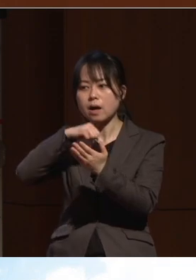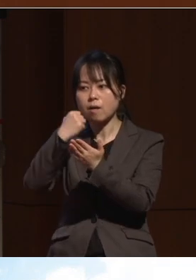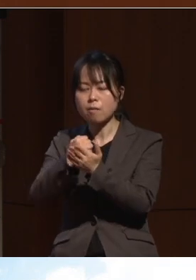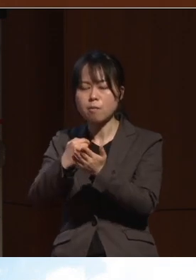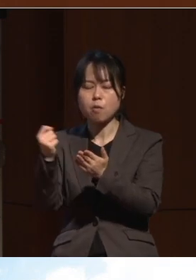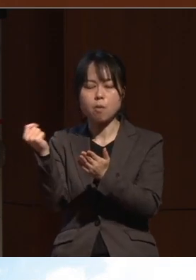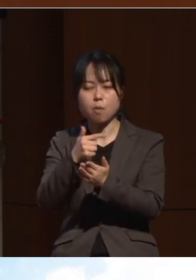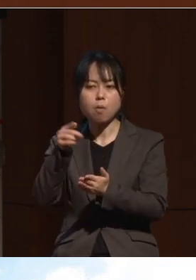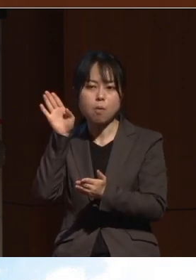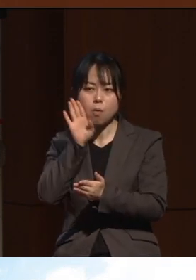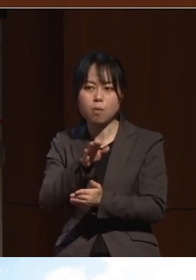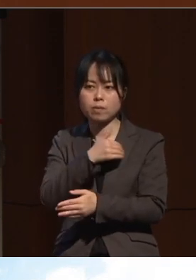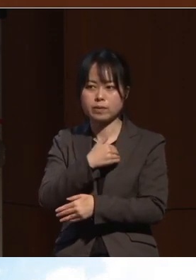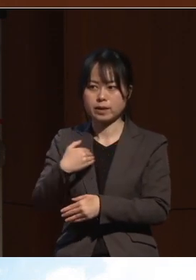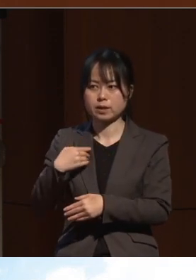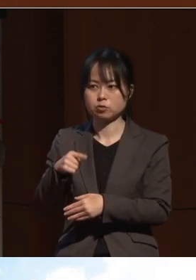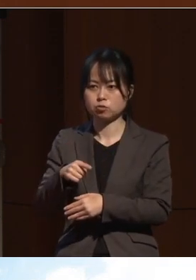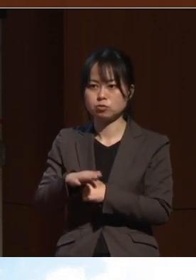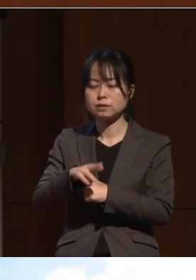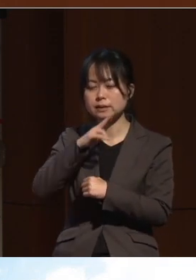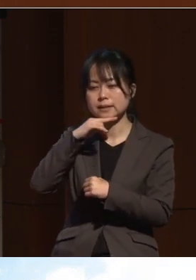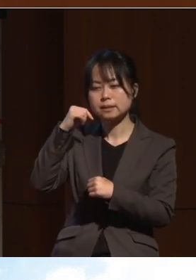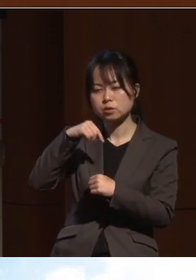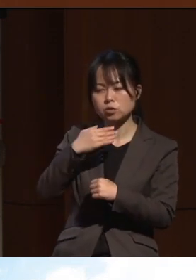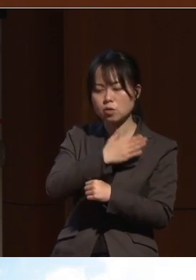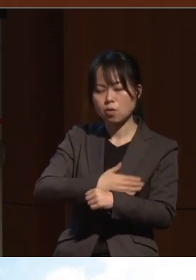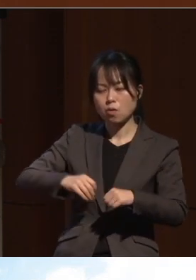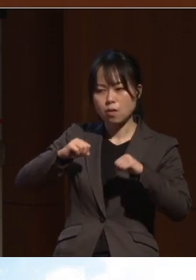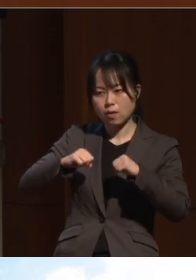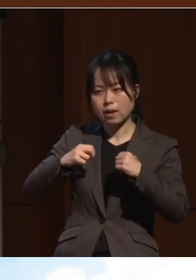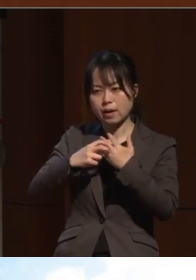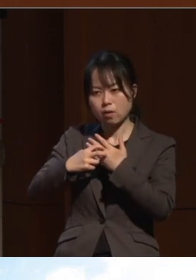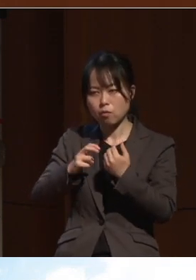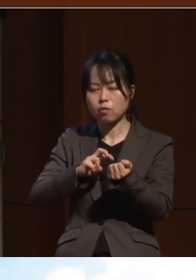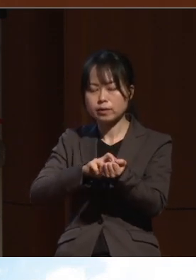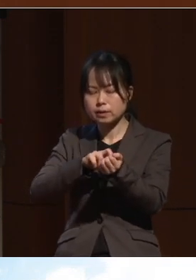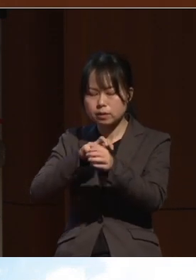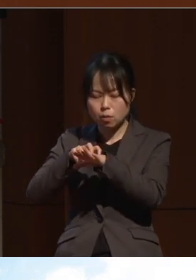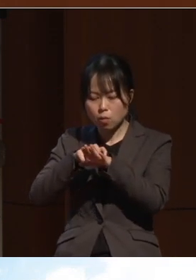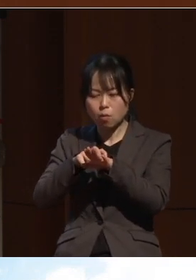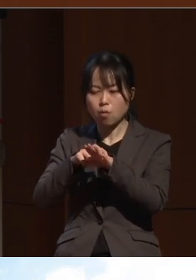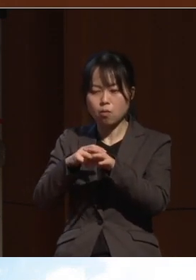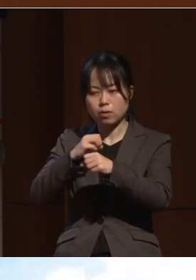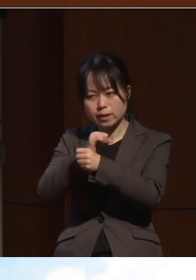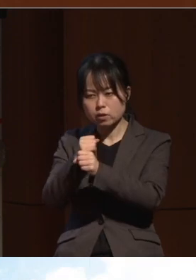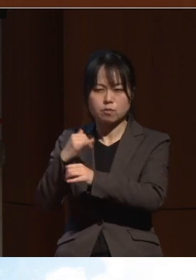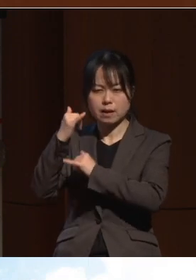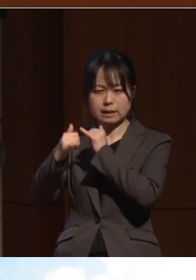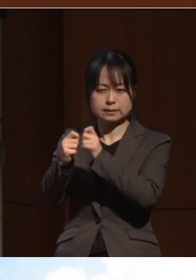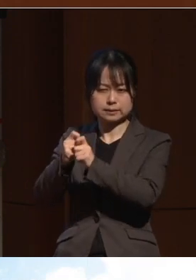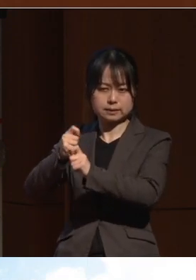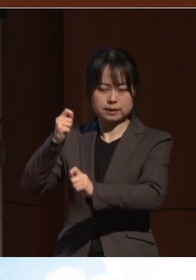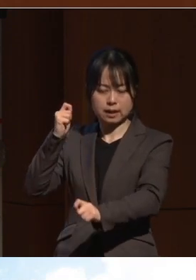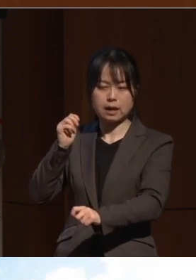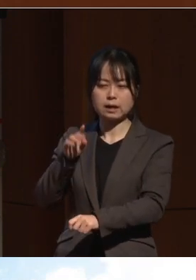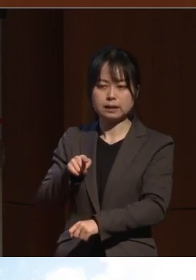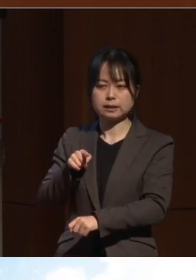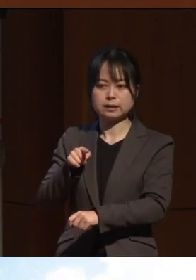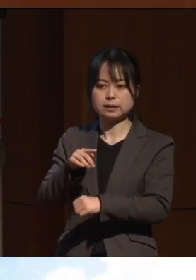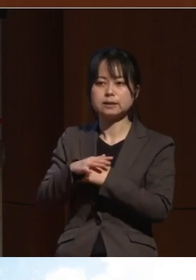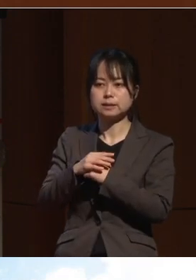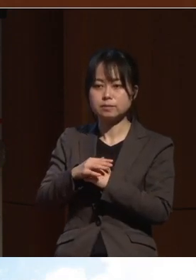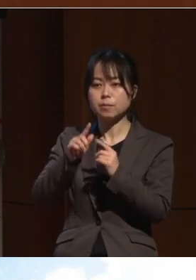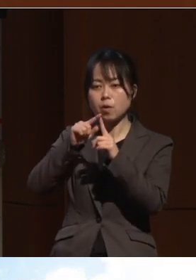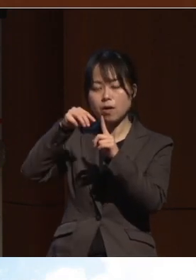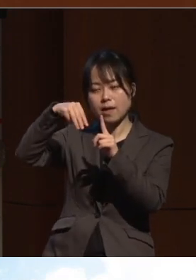research, I think, which is long-standing with MRC, has been actively strengthened by AMED going on to also partner with the